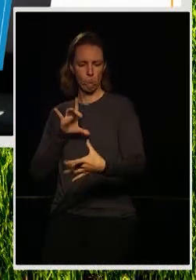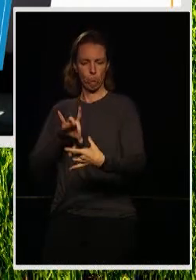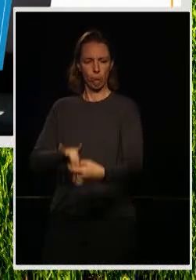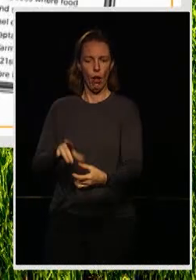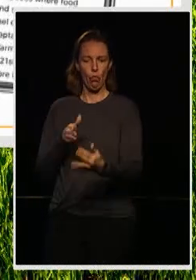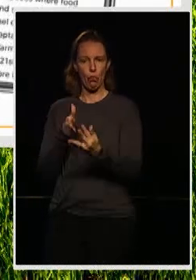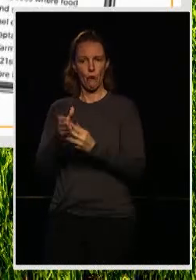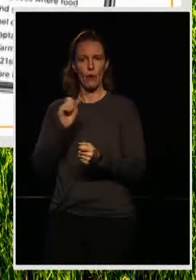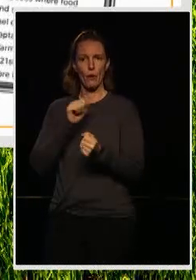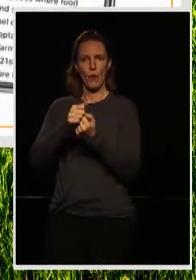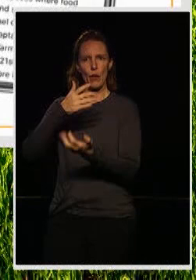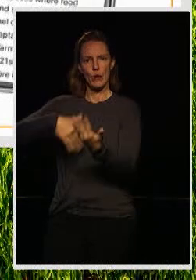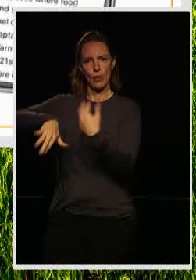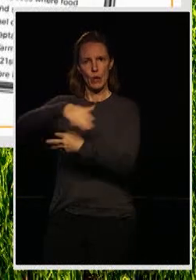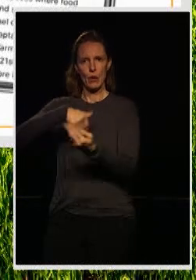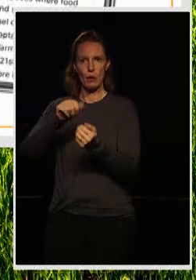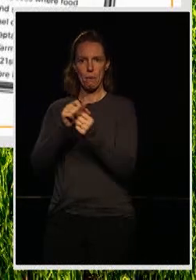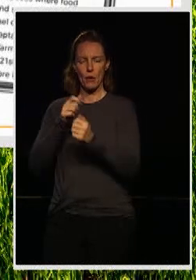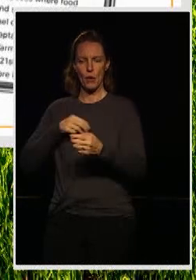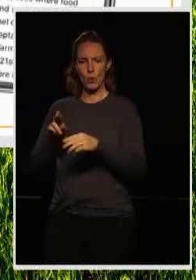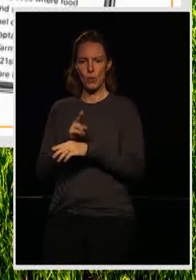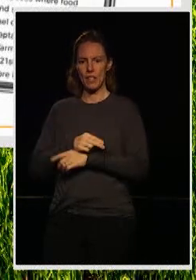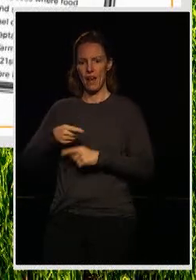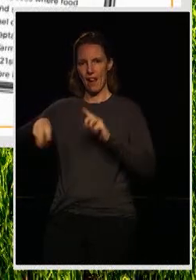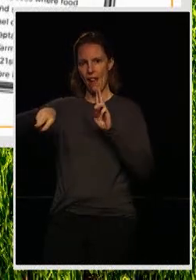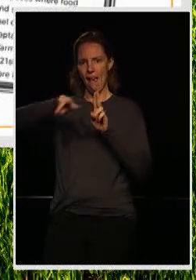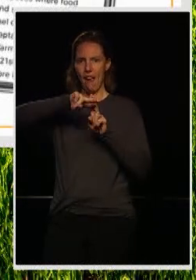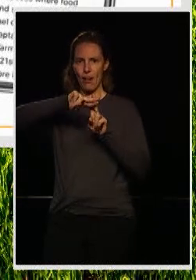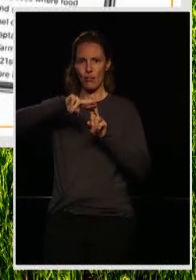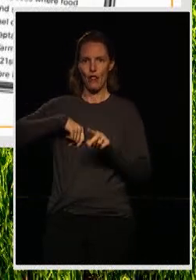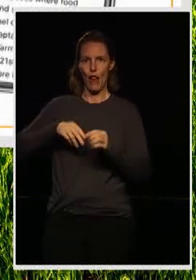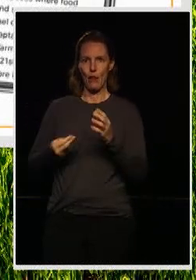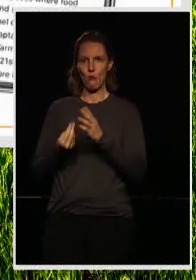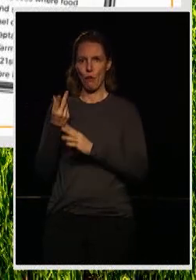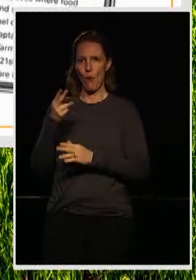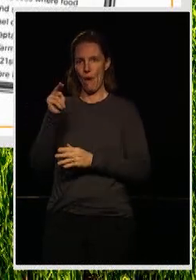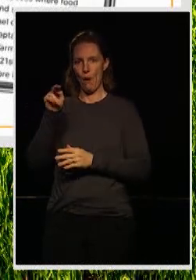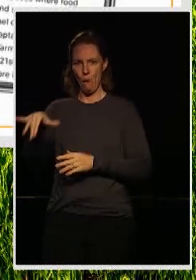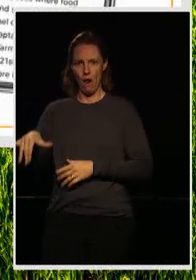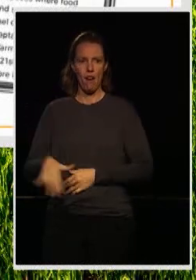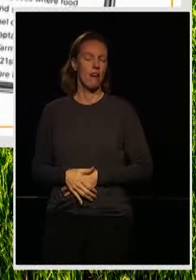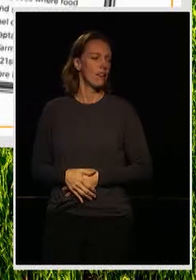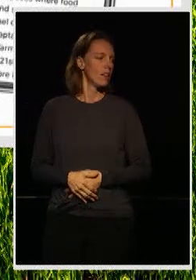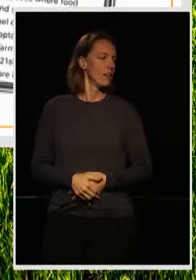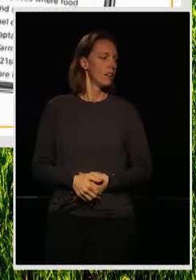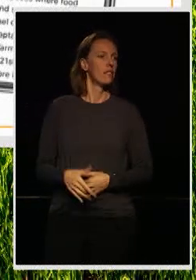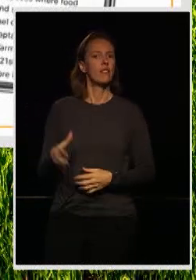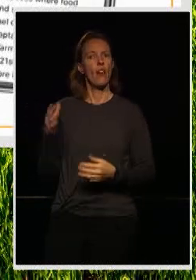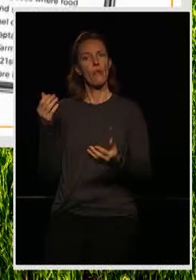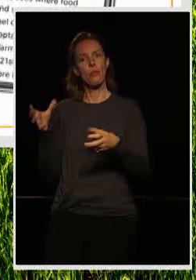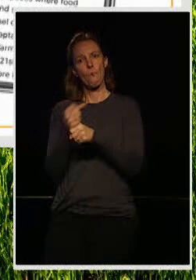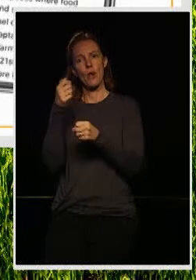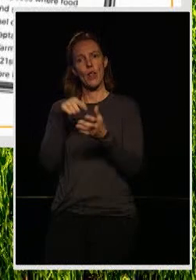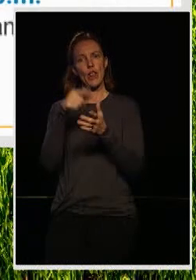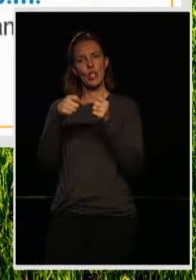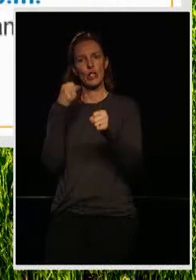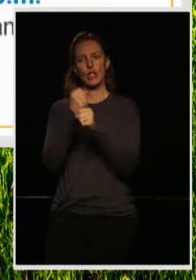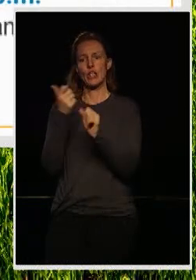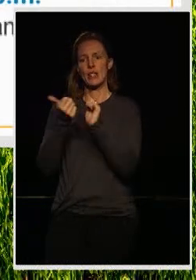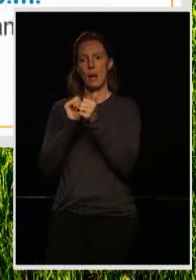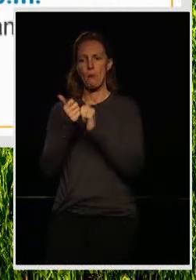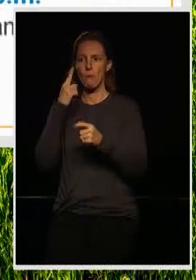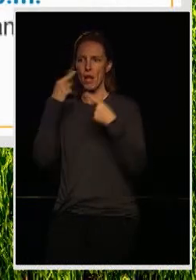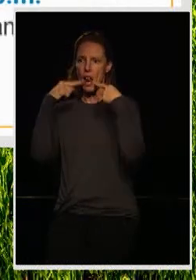the event on social media using the hashtag GrowNY. The winners of this year's competition will be announced at